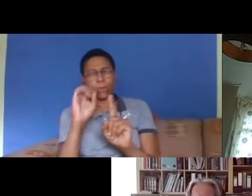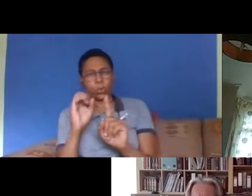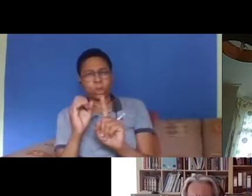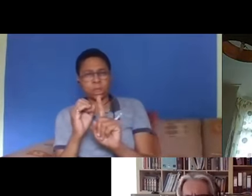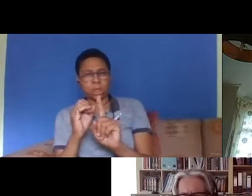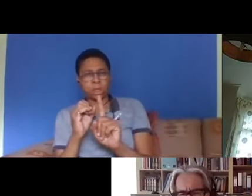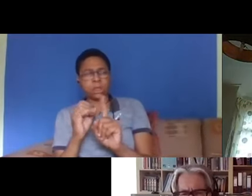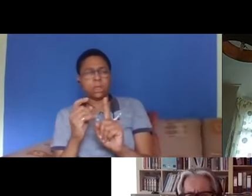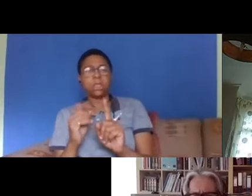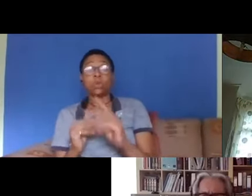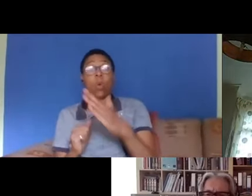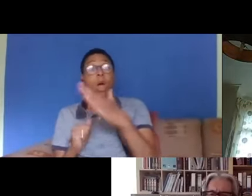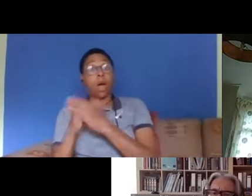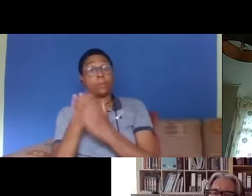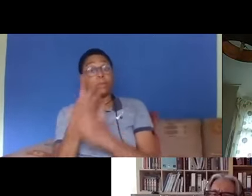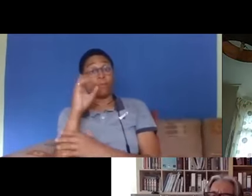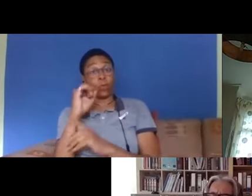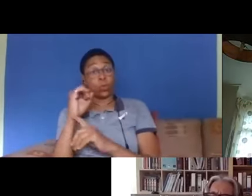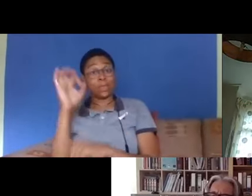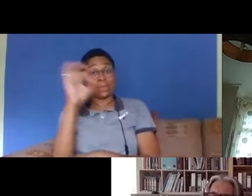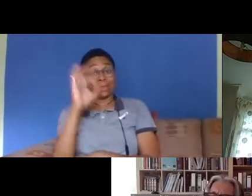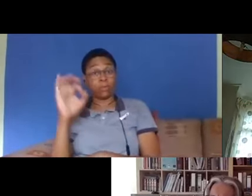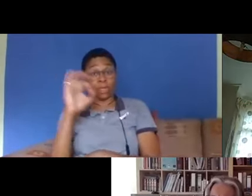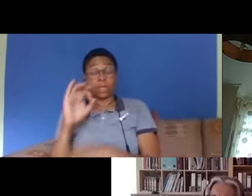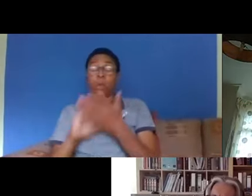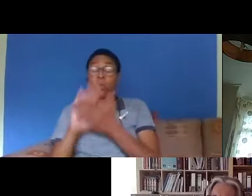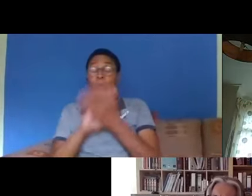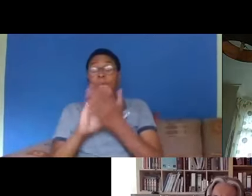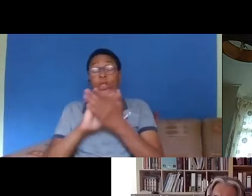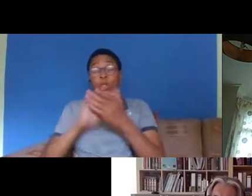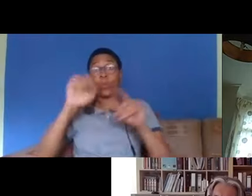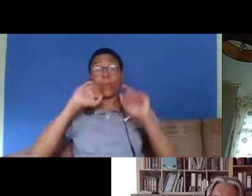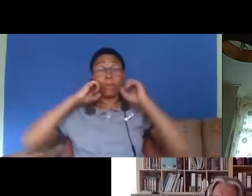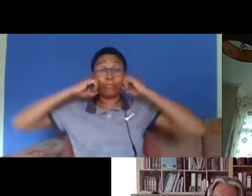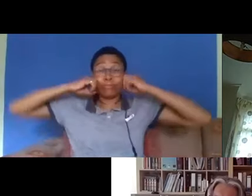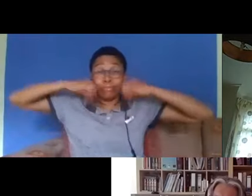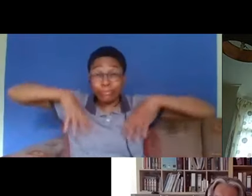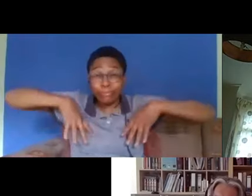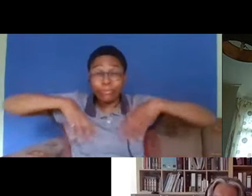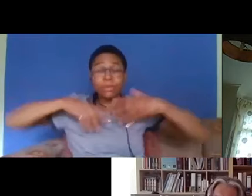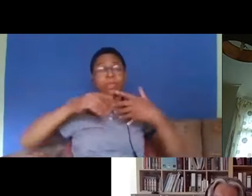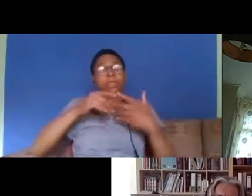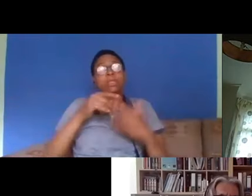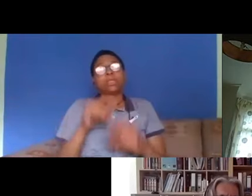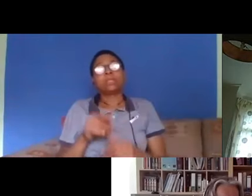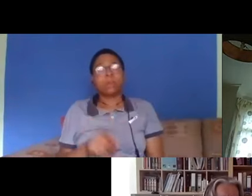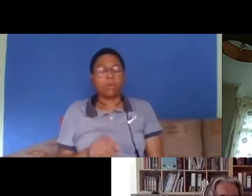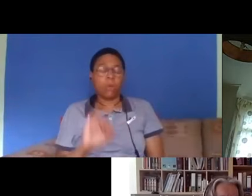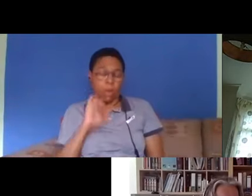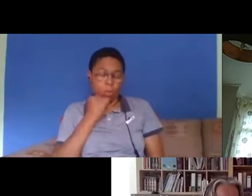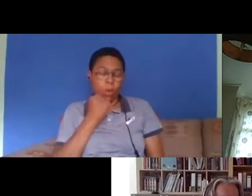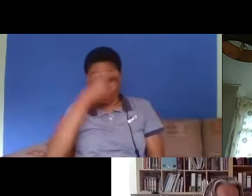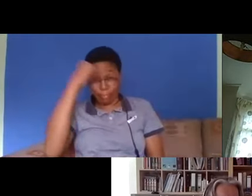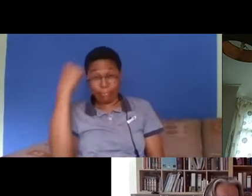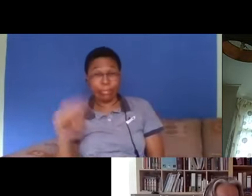40 degrees, you're sweating like a mad anyway, and it's going to be unbelievably hot in there.